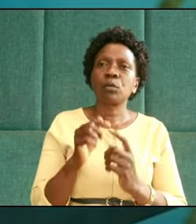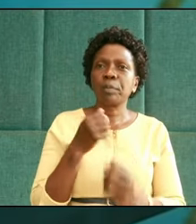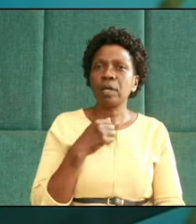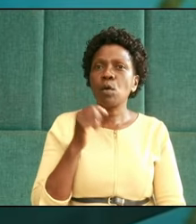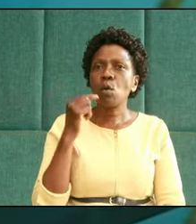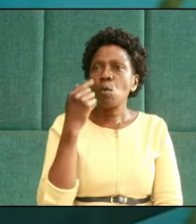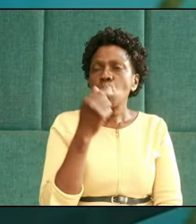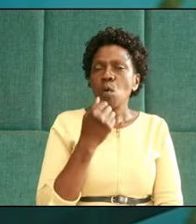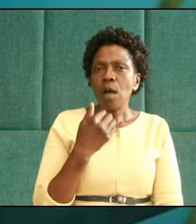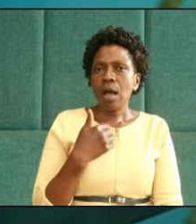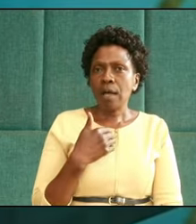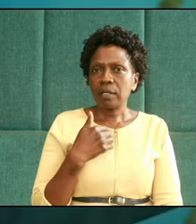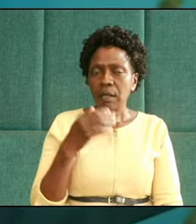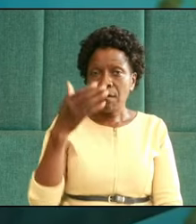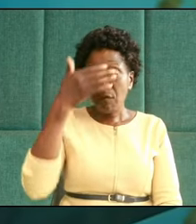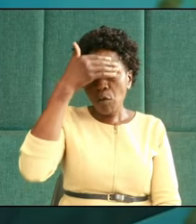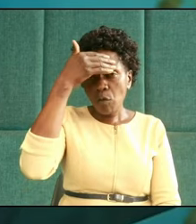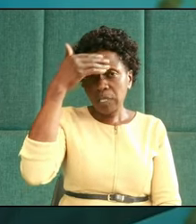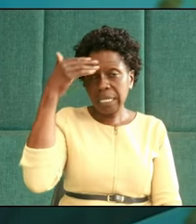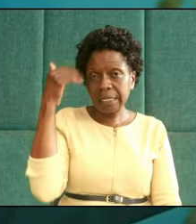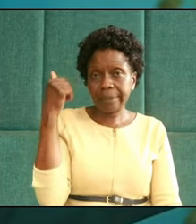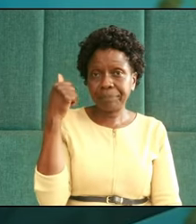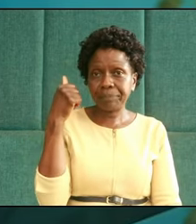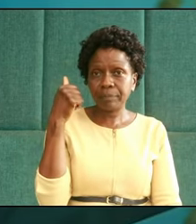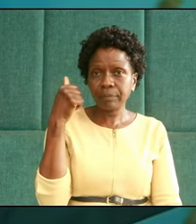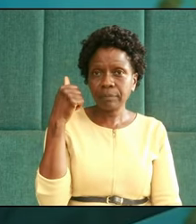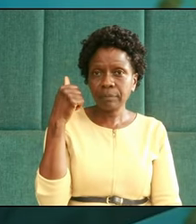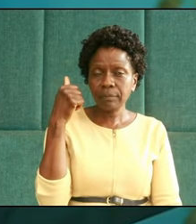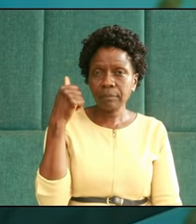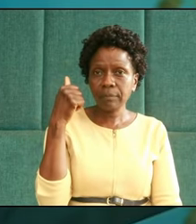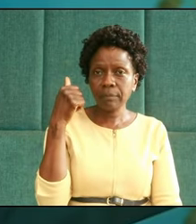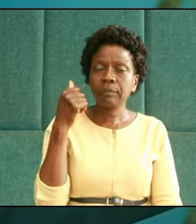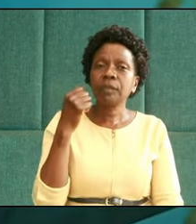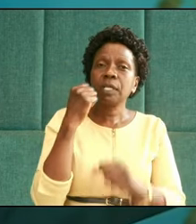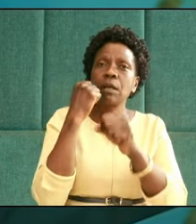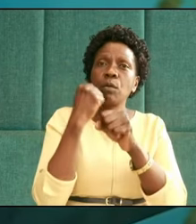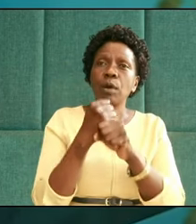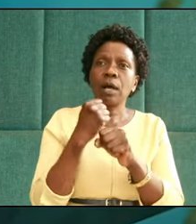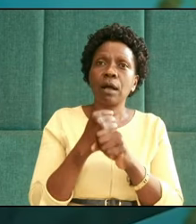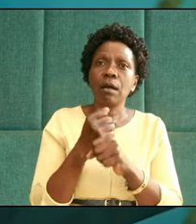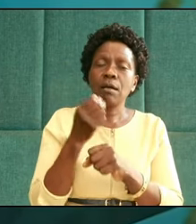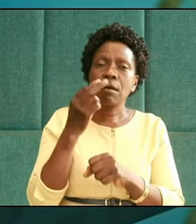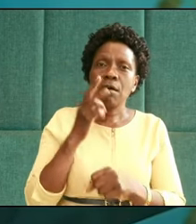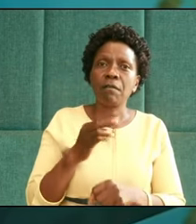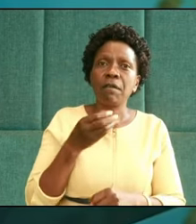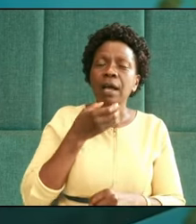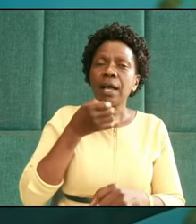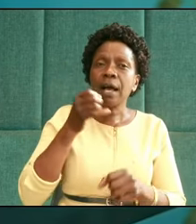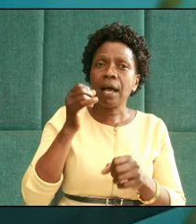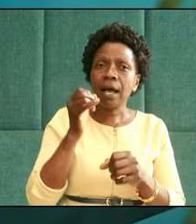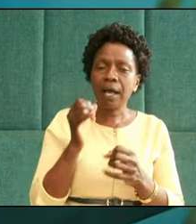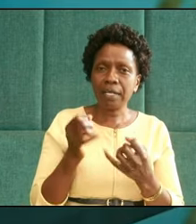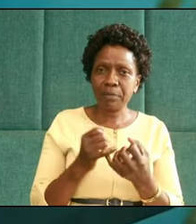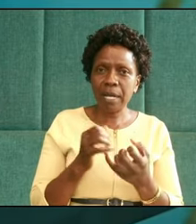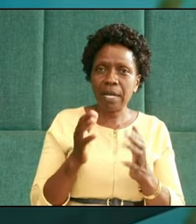who has forgotten the role of a husband and a